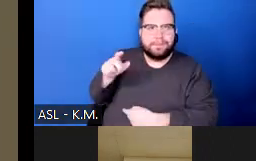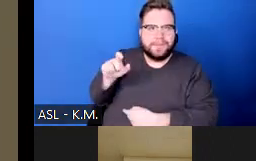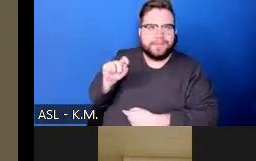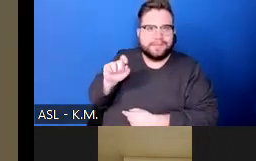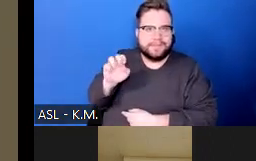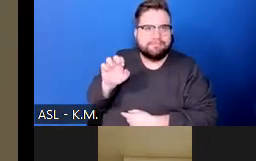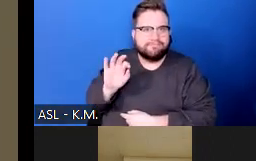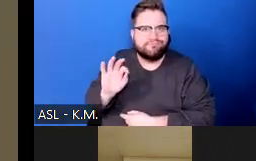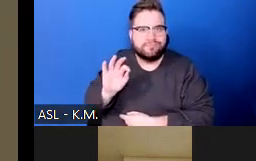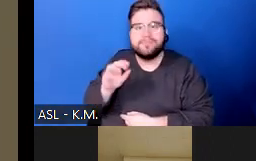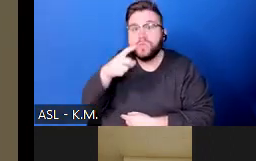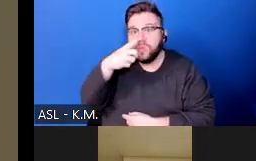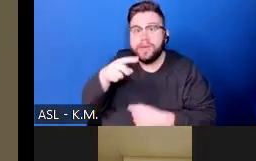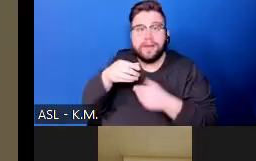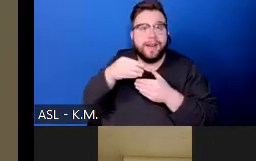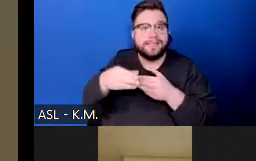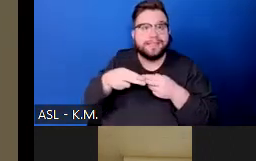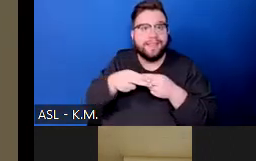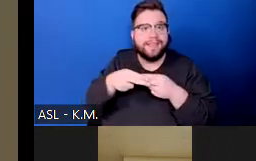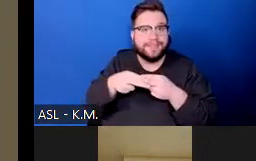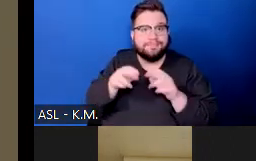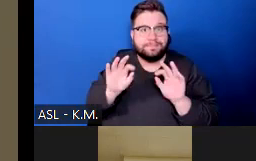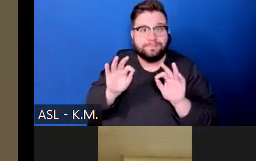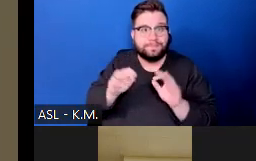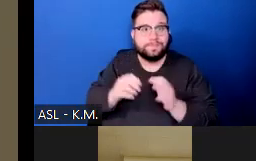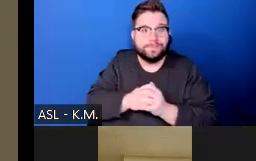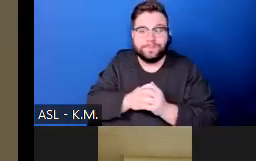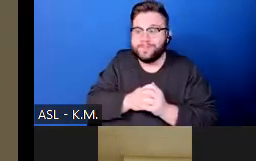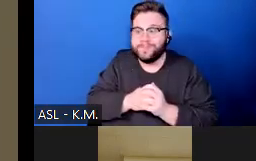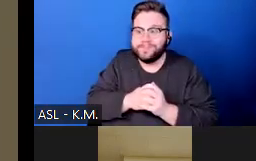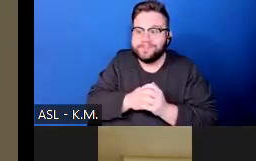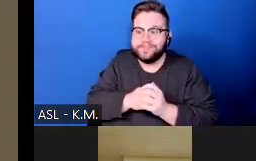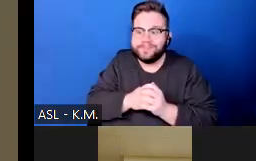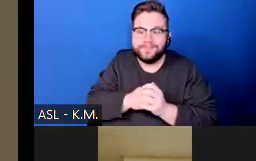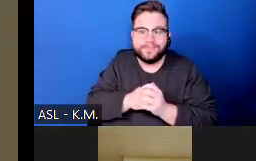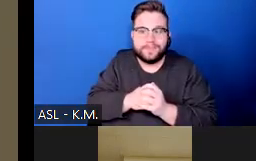You can go to the next slide, if you would, please.